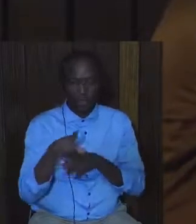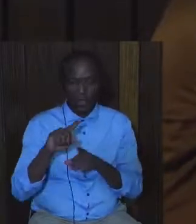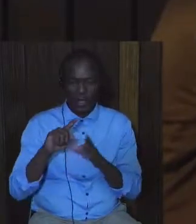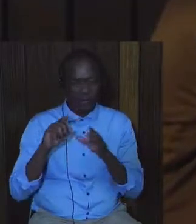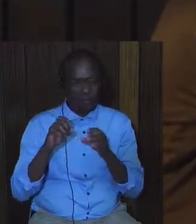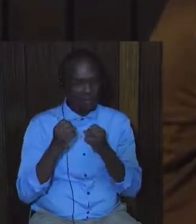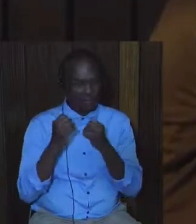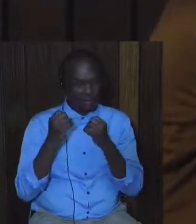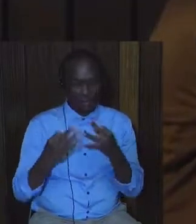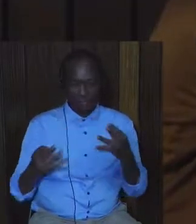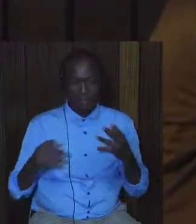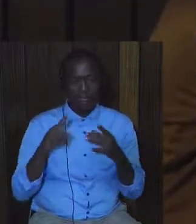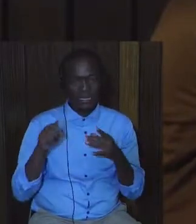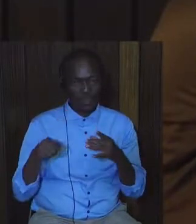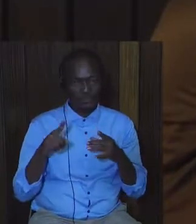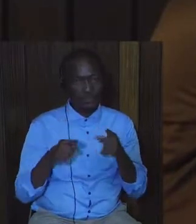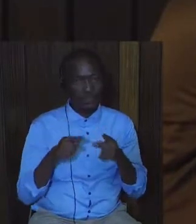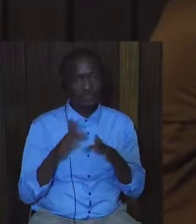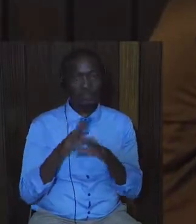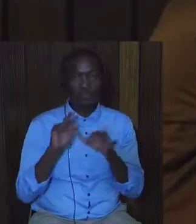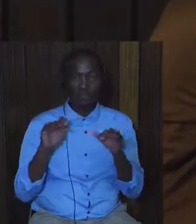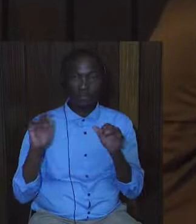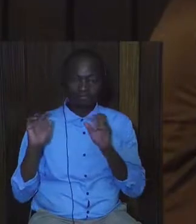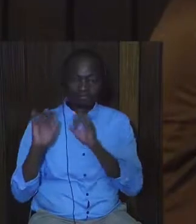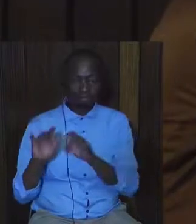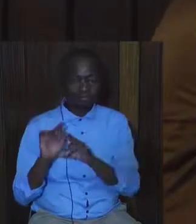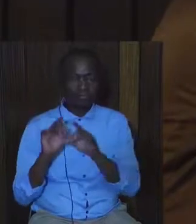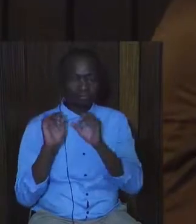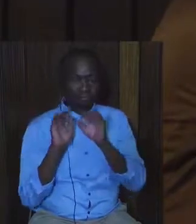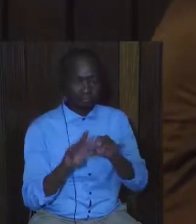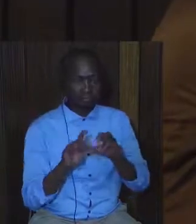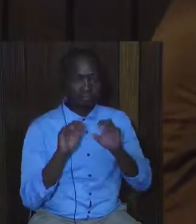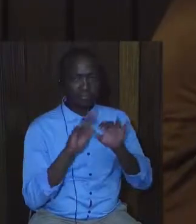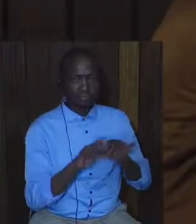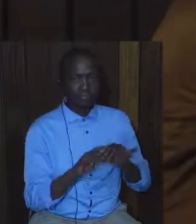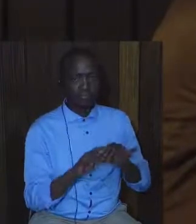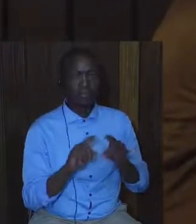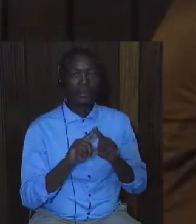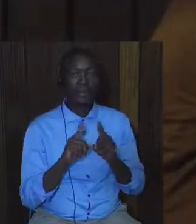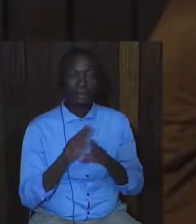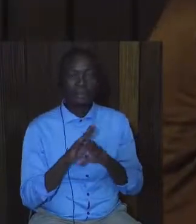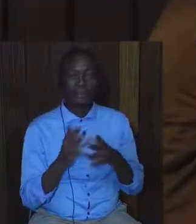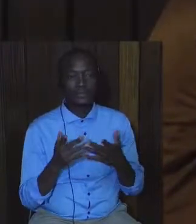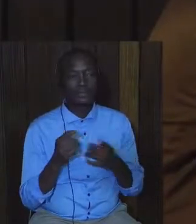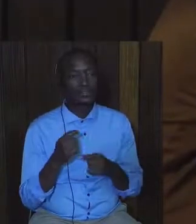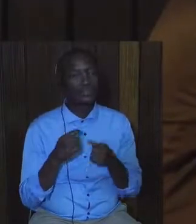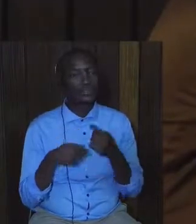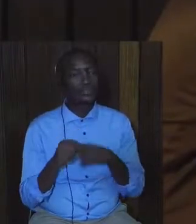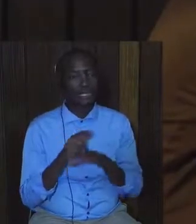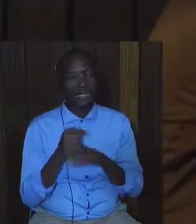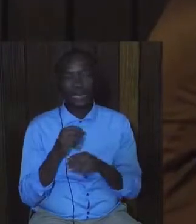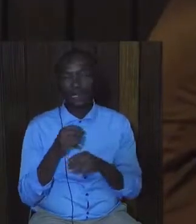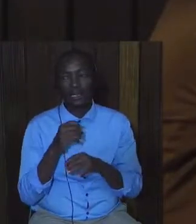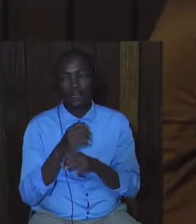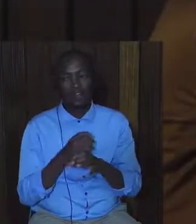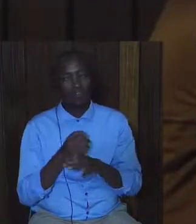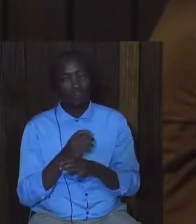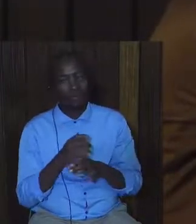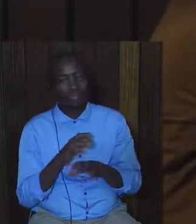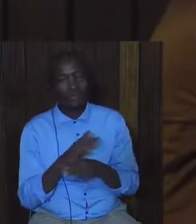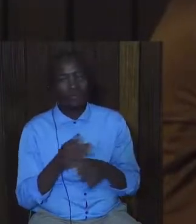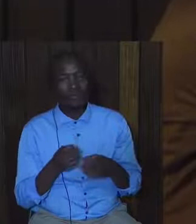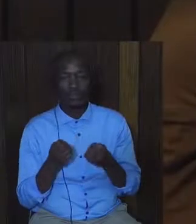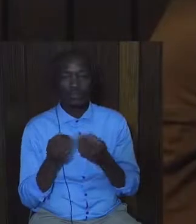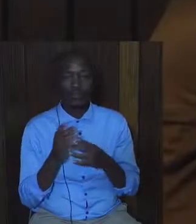of people come through every day, but they're relatively sterile. We don't sell coffee. We don't offer any